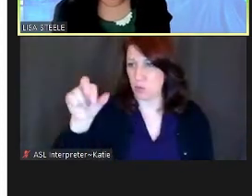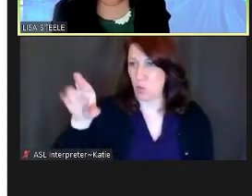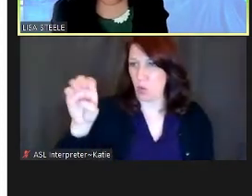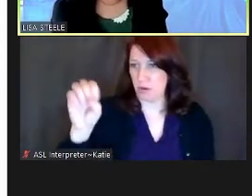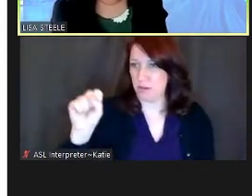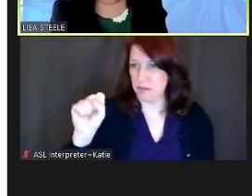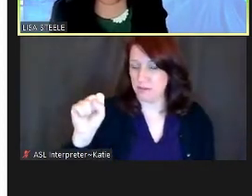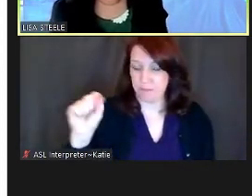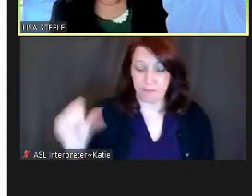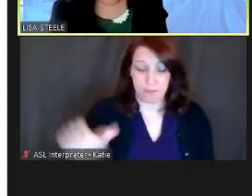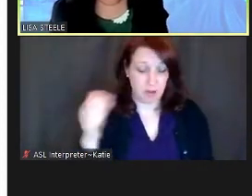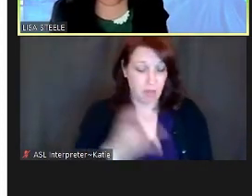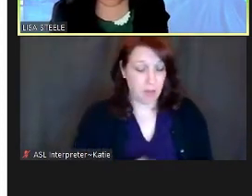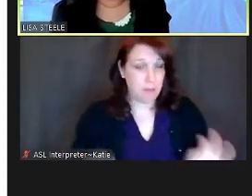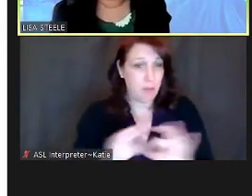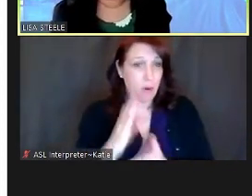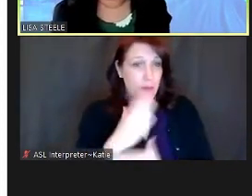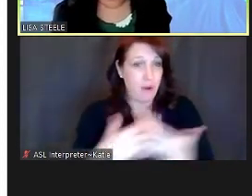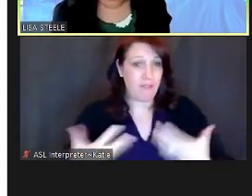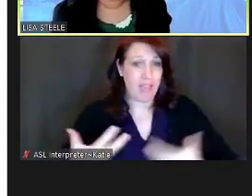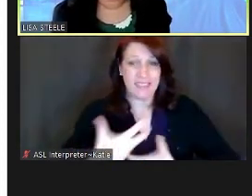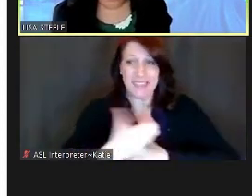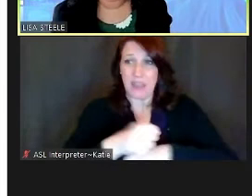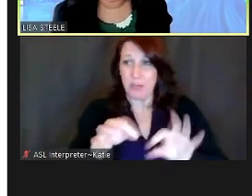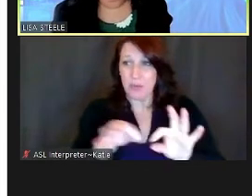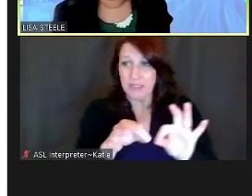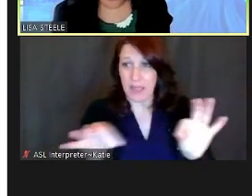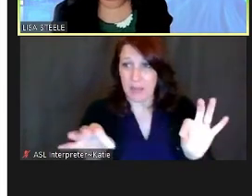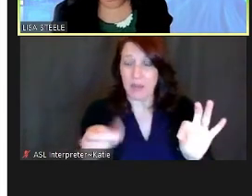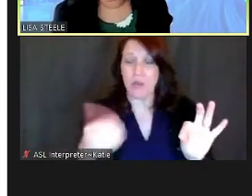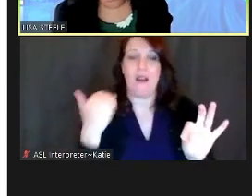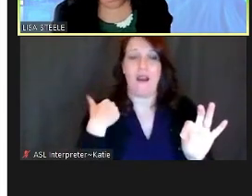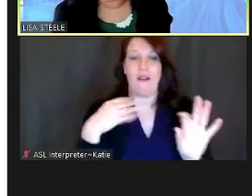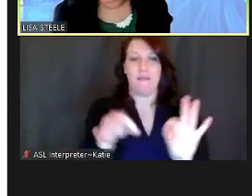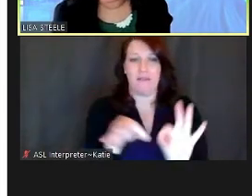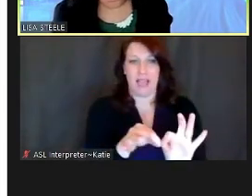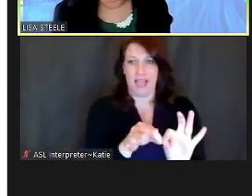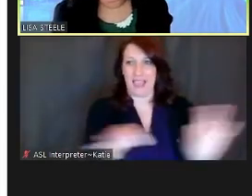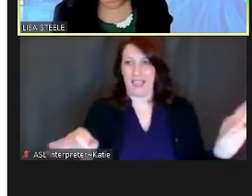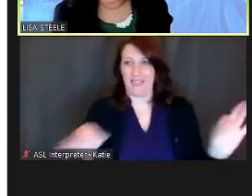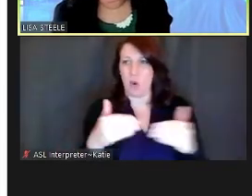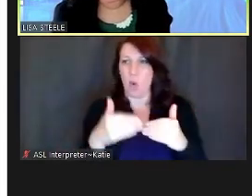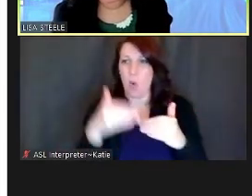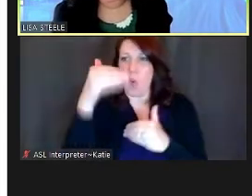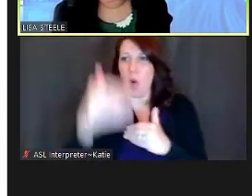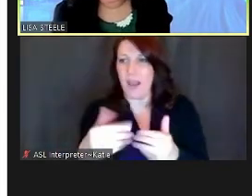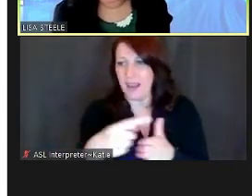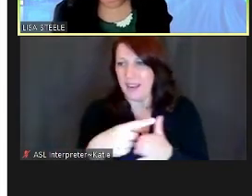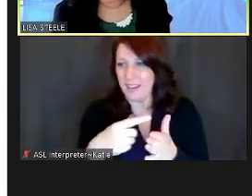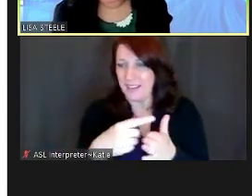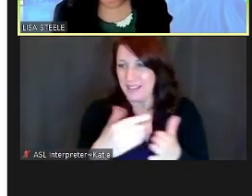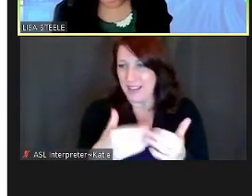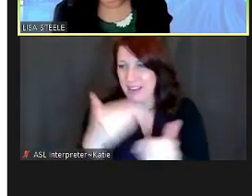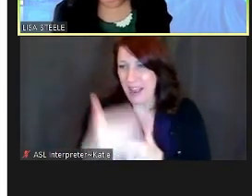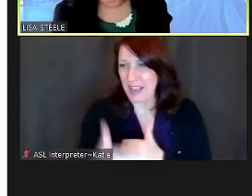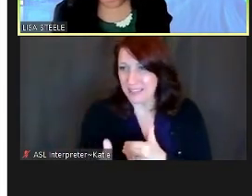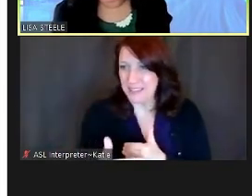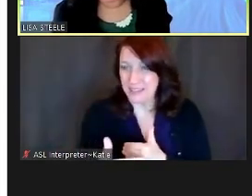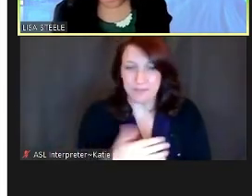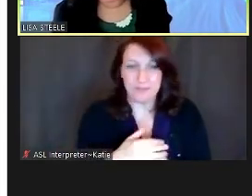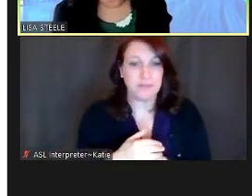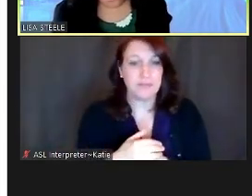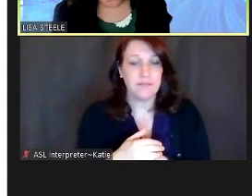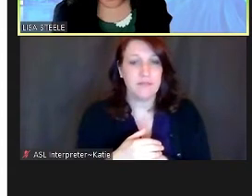key component of the summary statement is a link to this What's Next website. As I mentioned, the next stage is